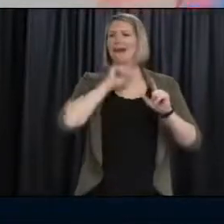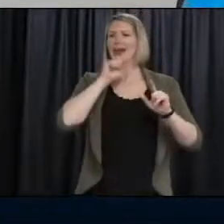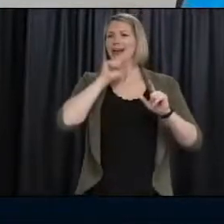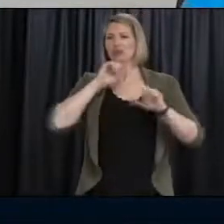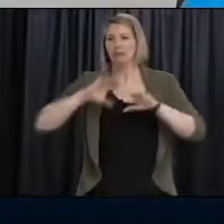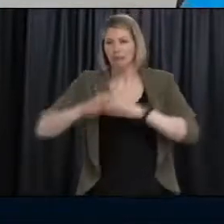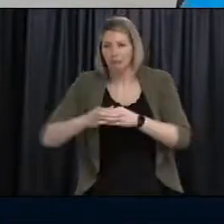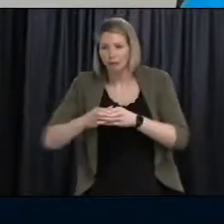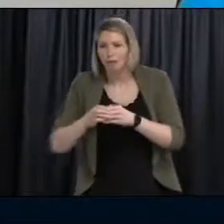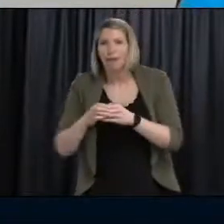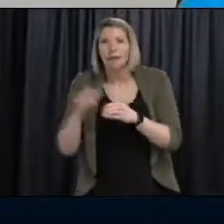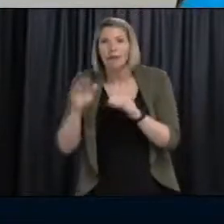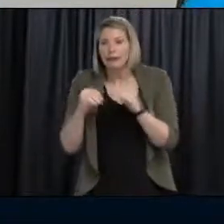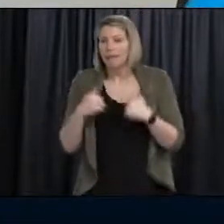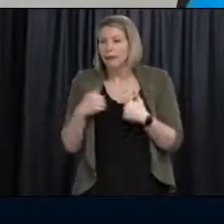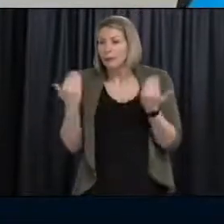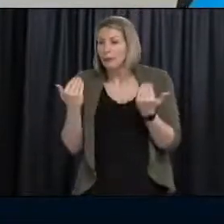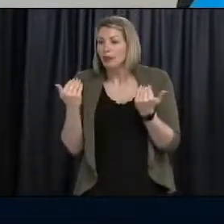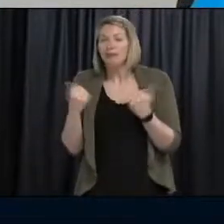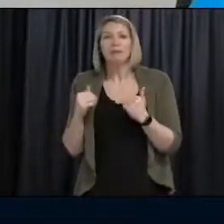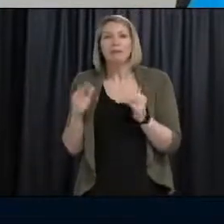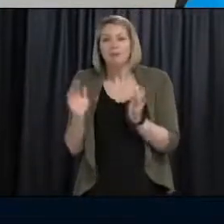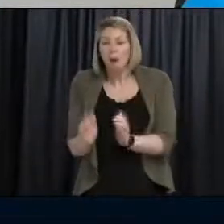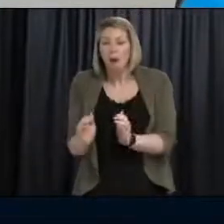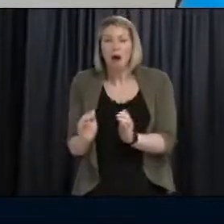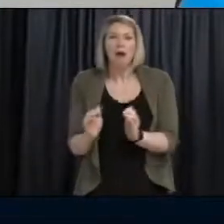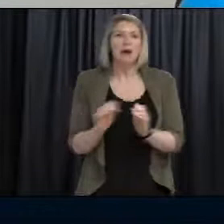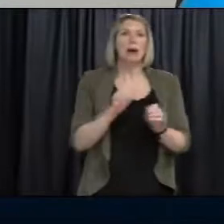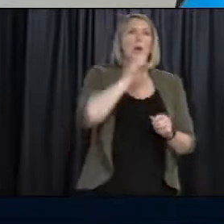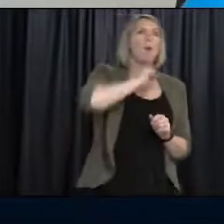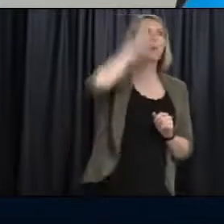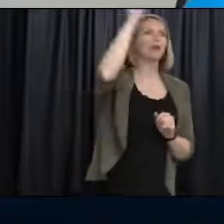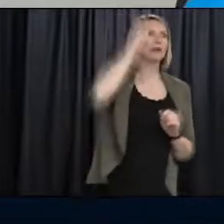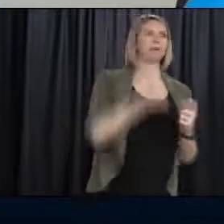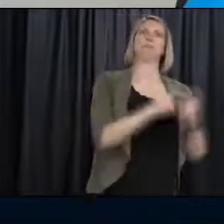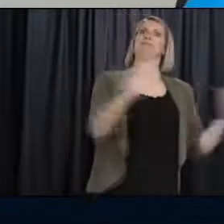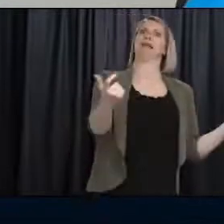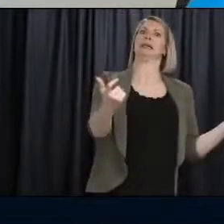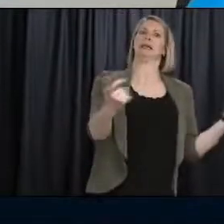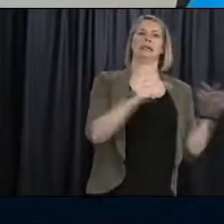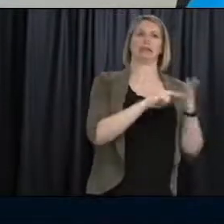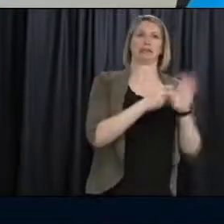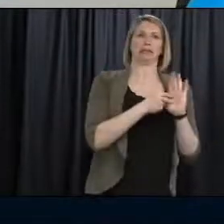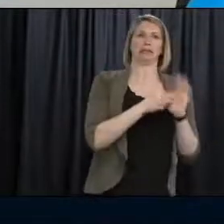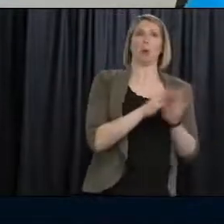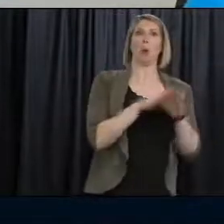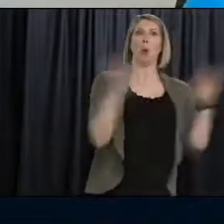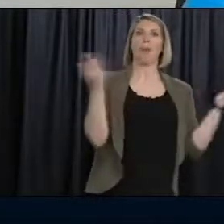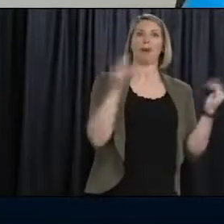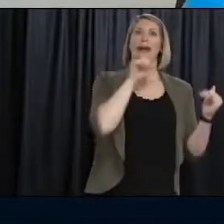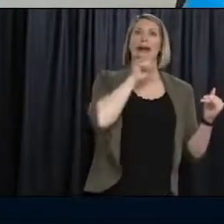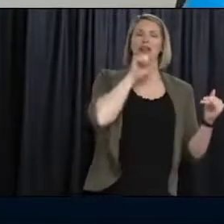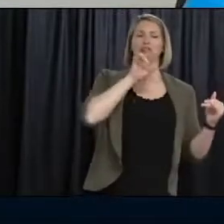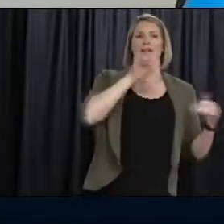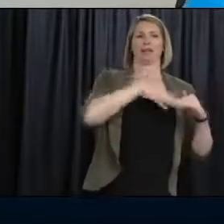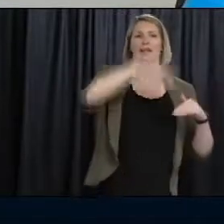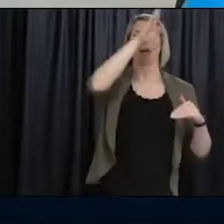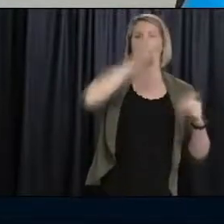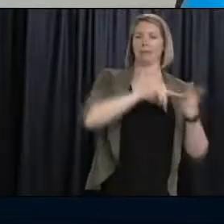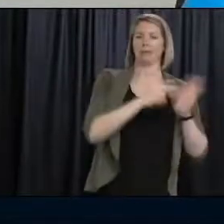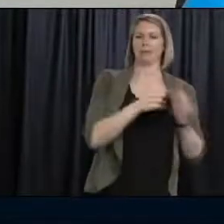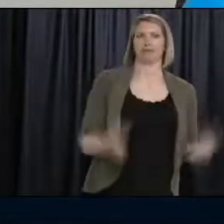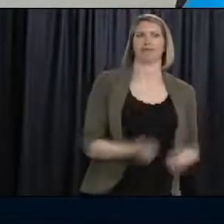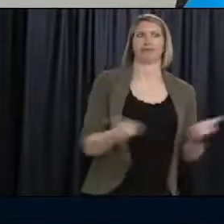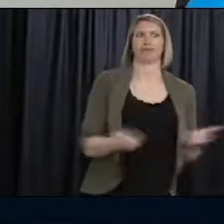highest age burden, not meant in a bad way, but it is what it is, which we've had